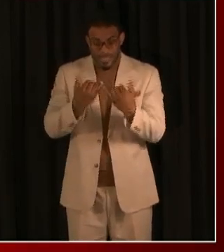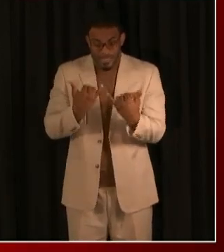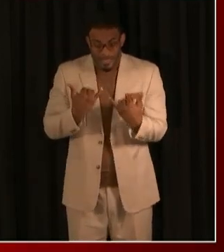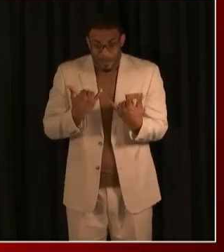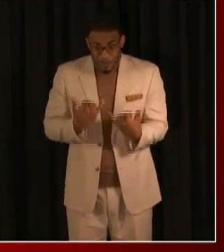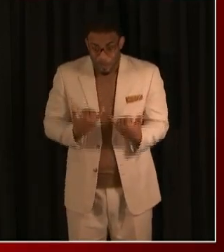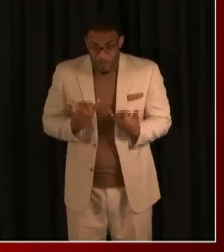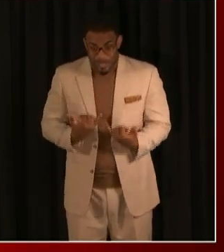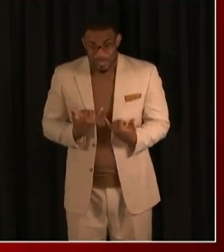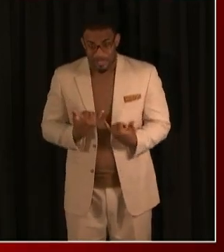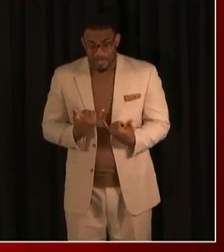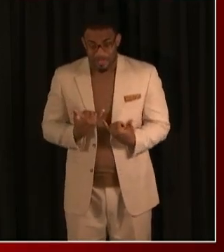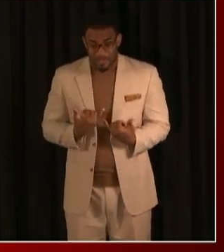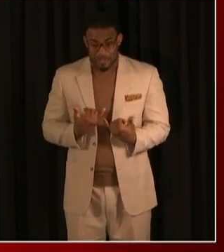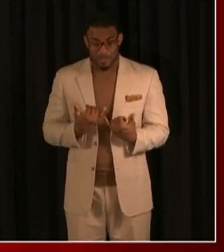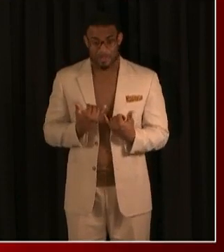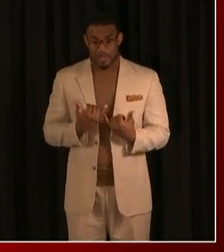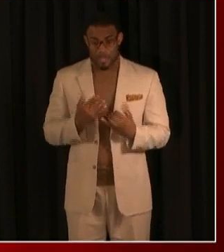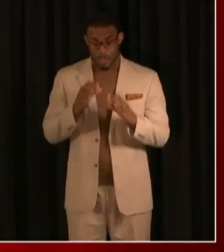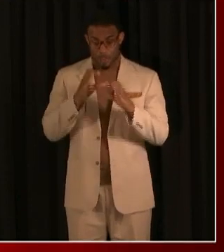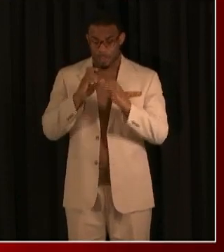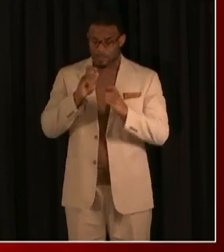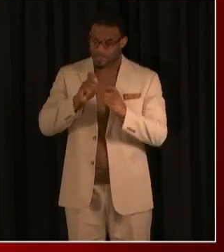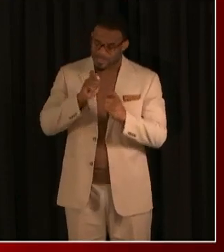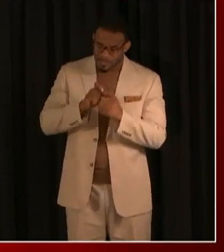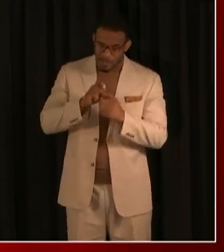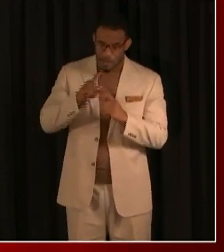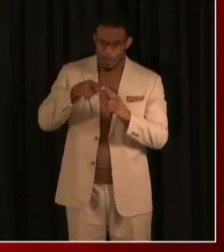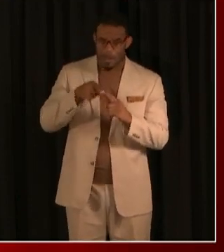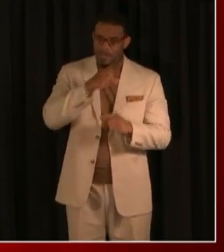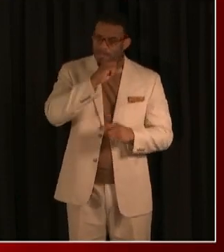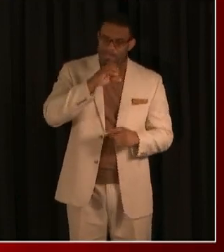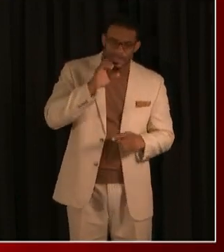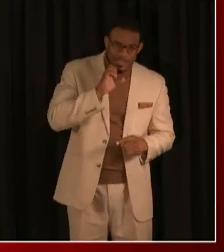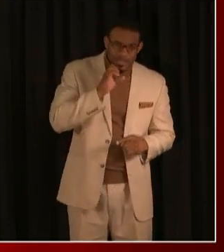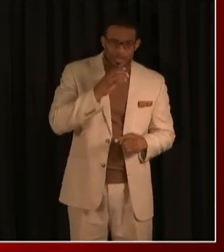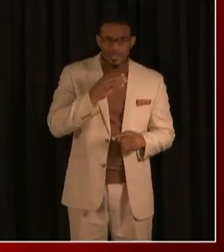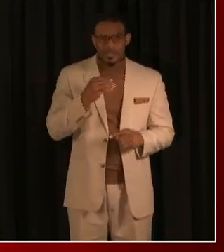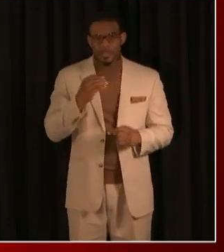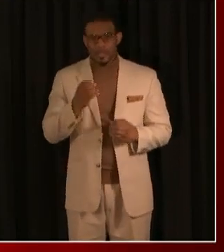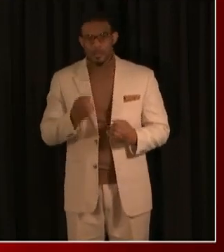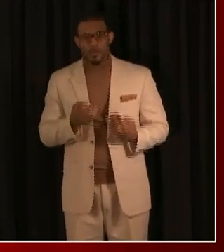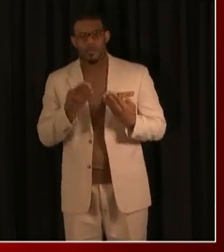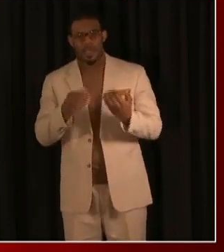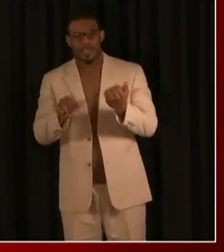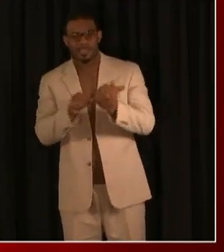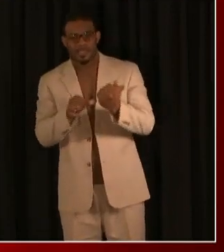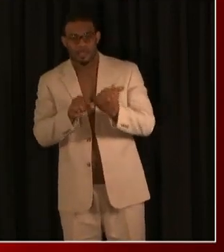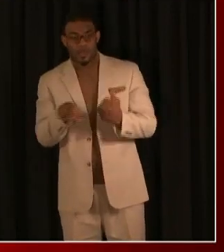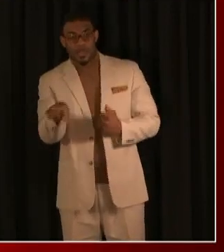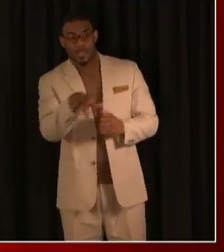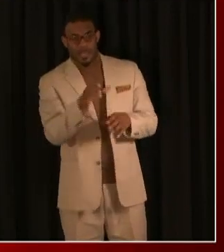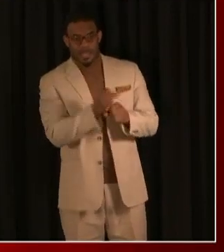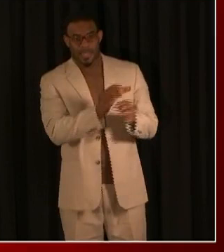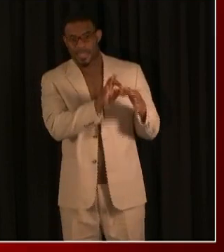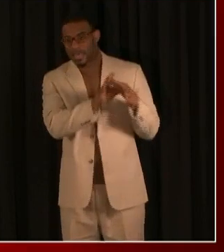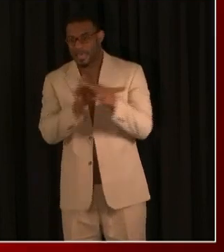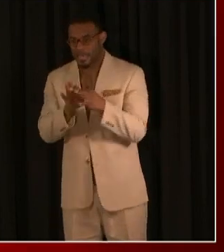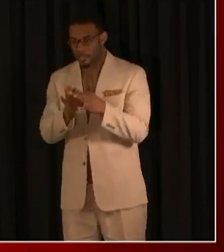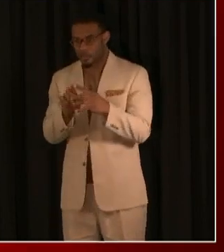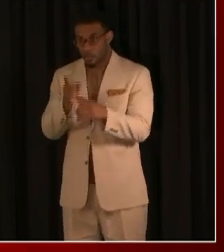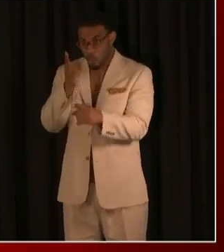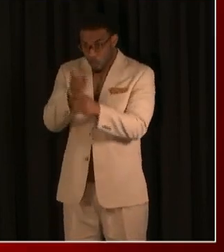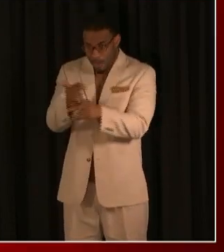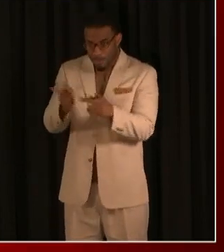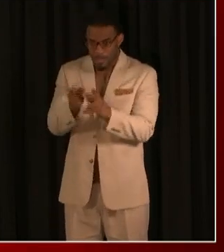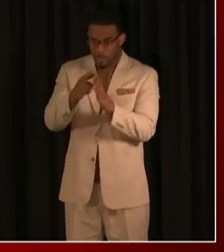today, and the communication specifically around seniors and providing assistance so that they can get